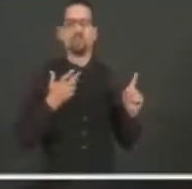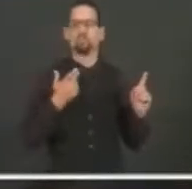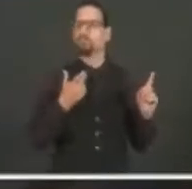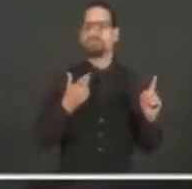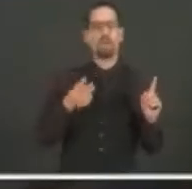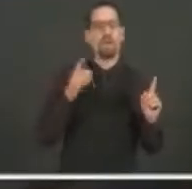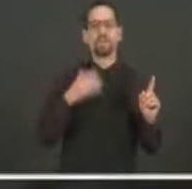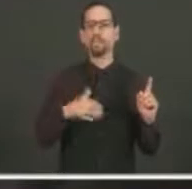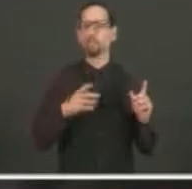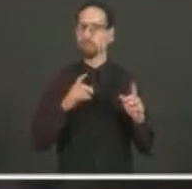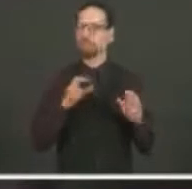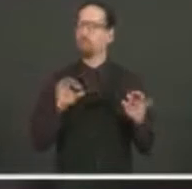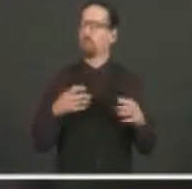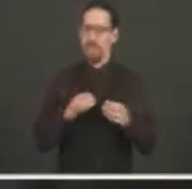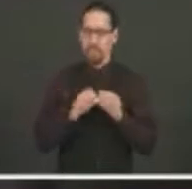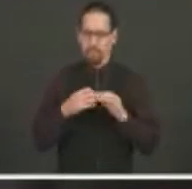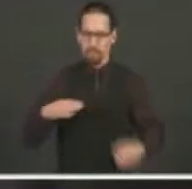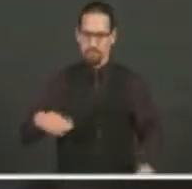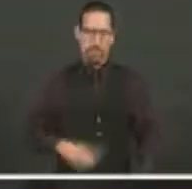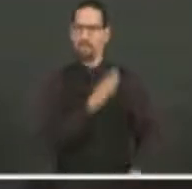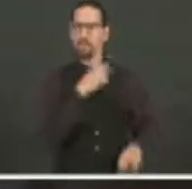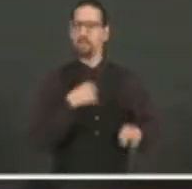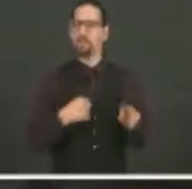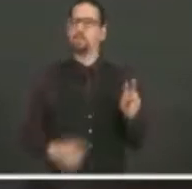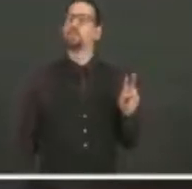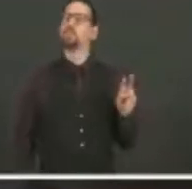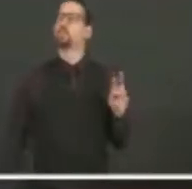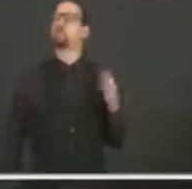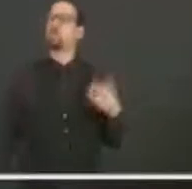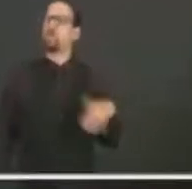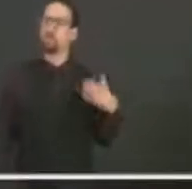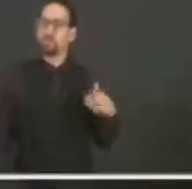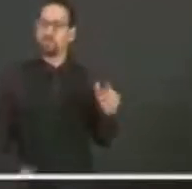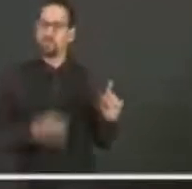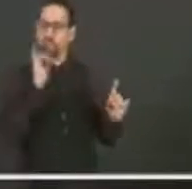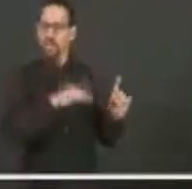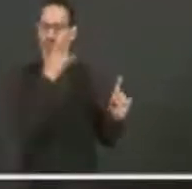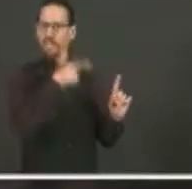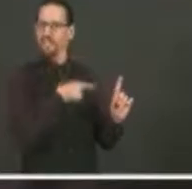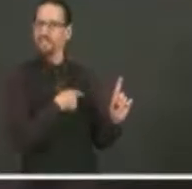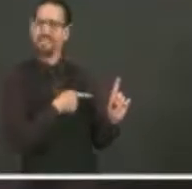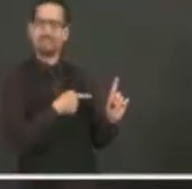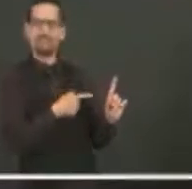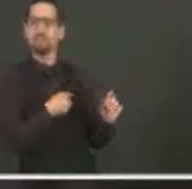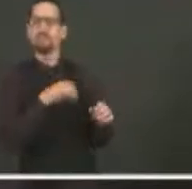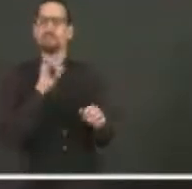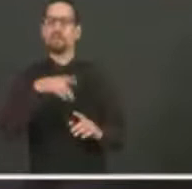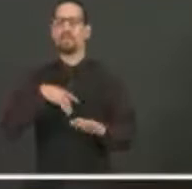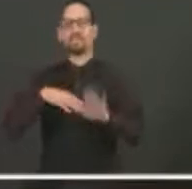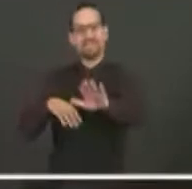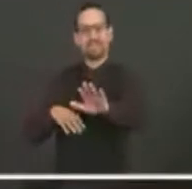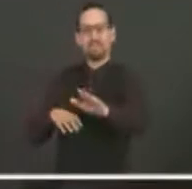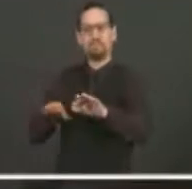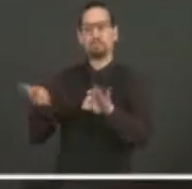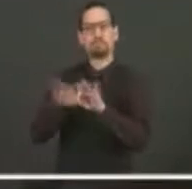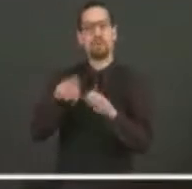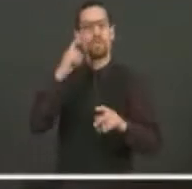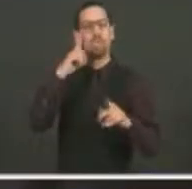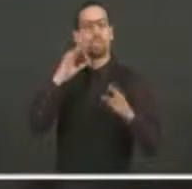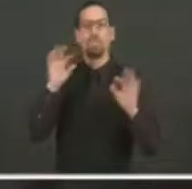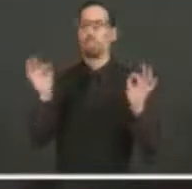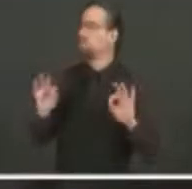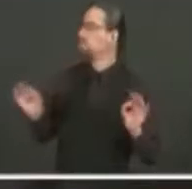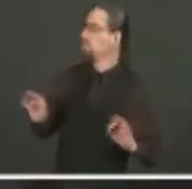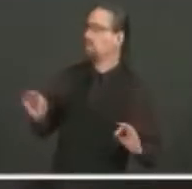of all, it's just a reminder to all of us, don't get complacent. It can change like that. We learned that it's fresh in my